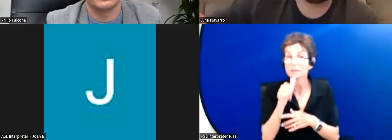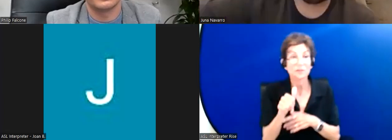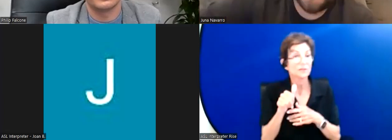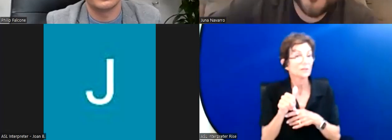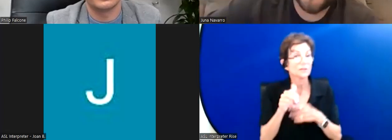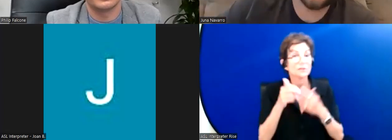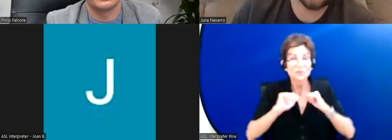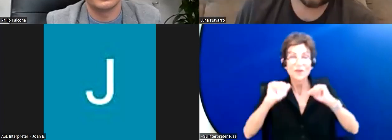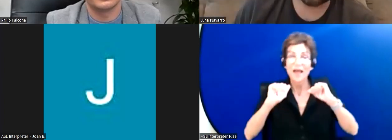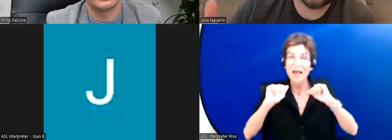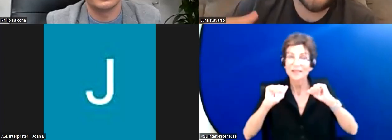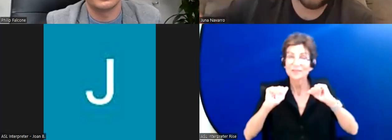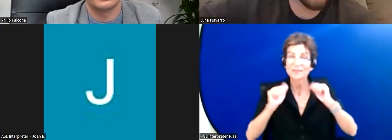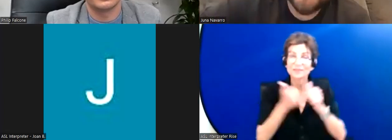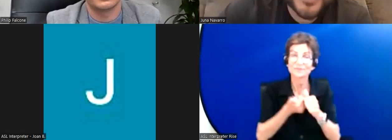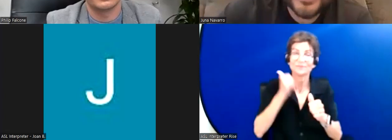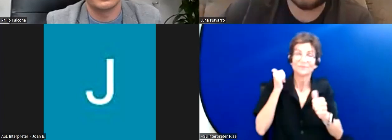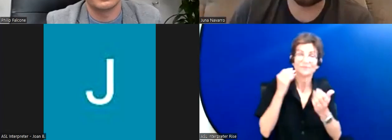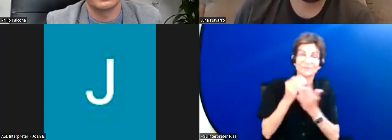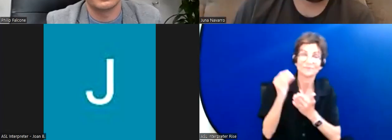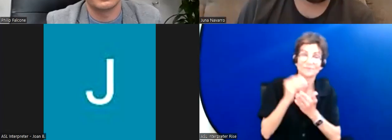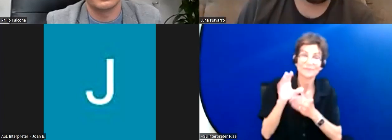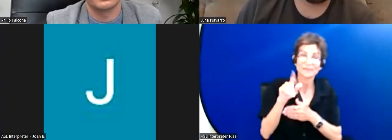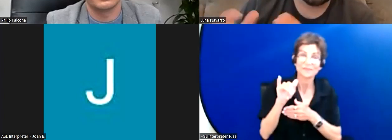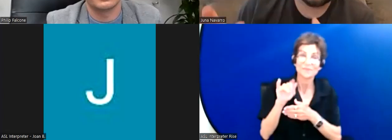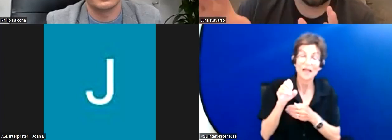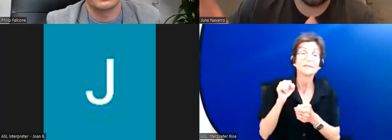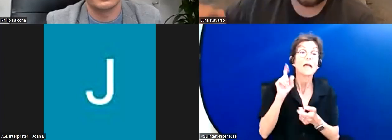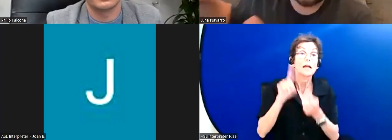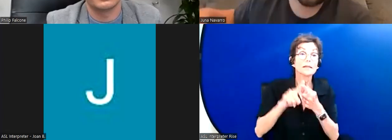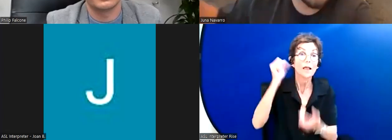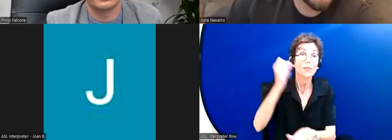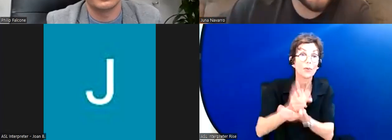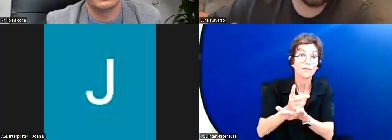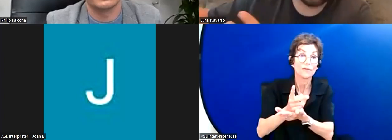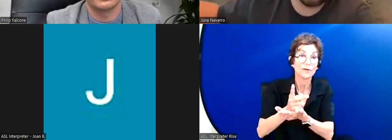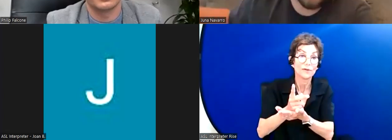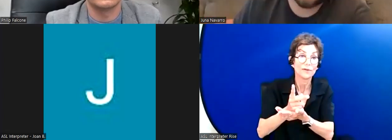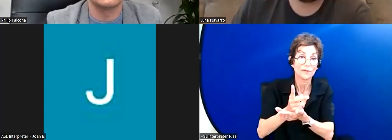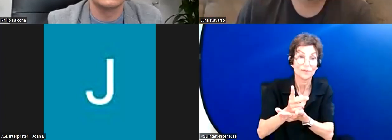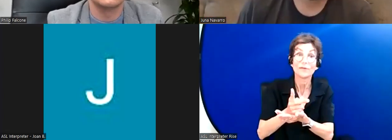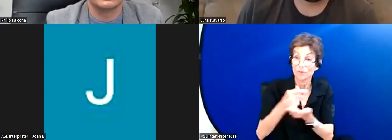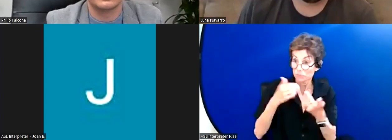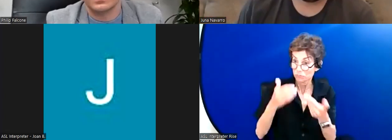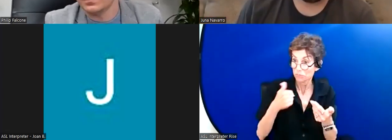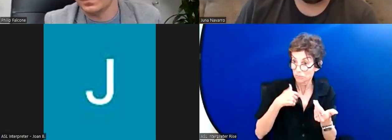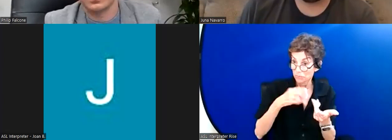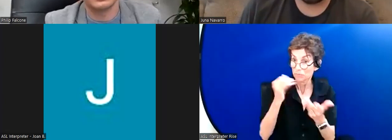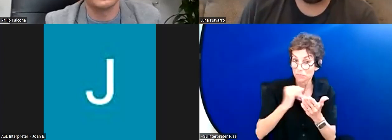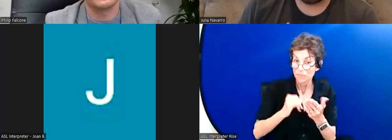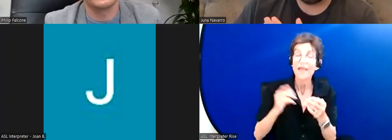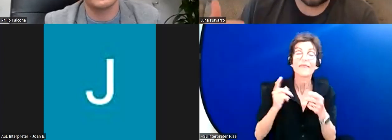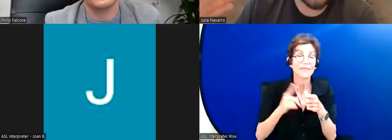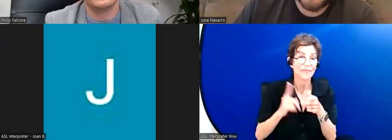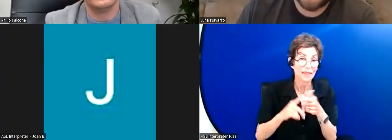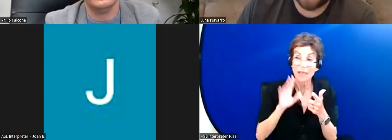also let the organization know, hey, I can't start immediately. I need to buy according to design agreed upon. And then from there,